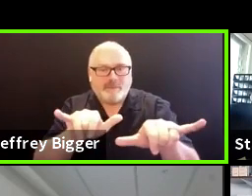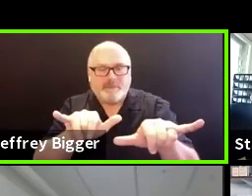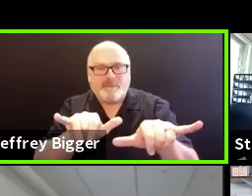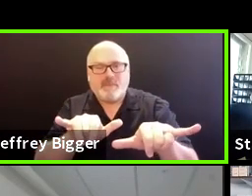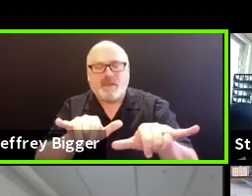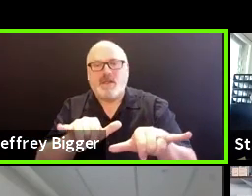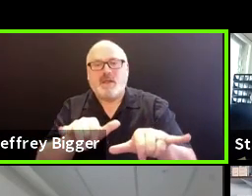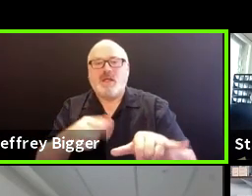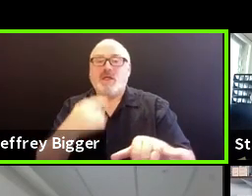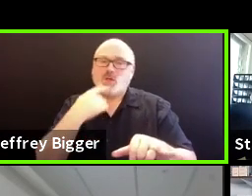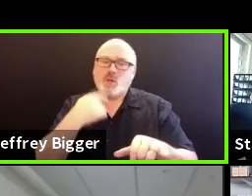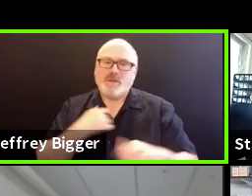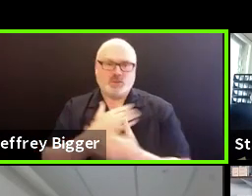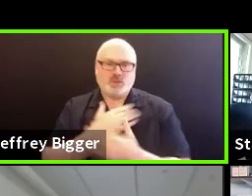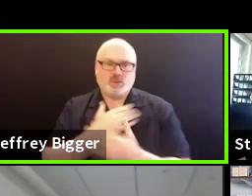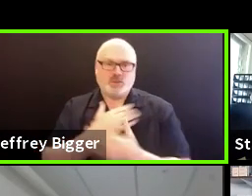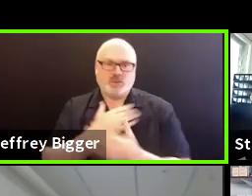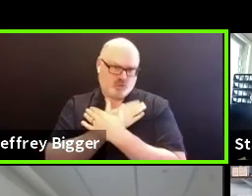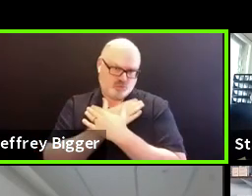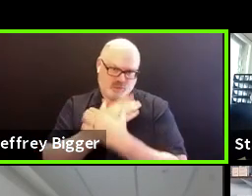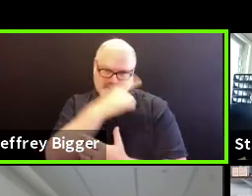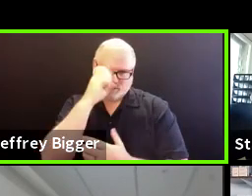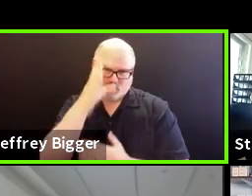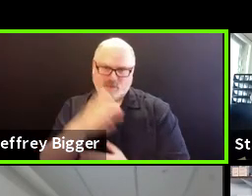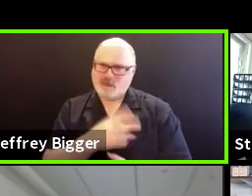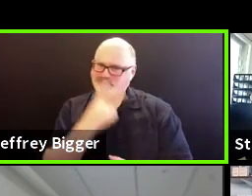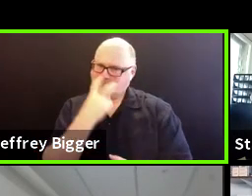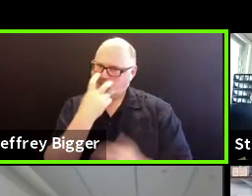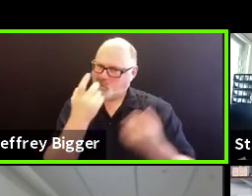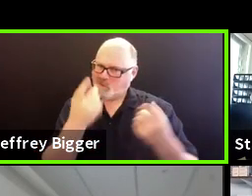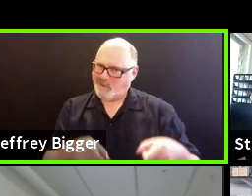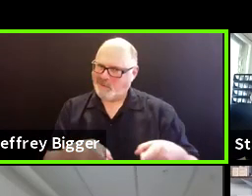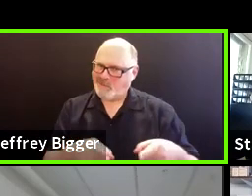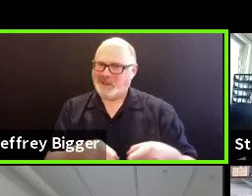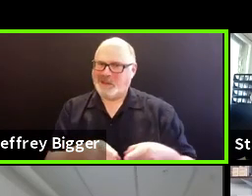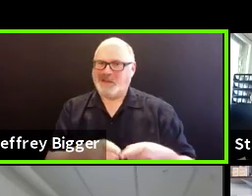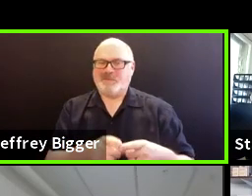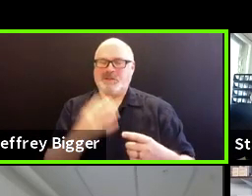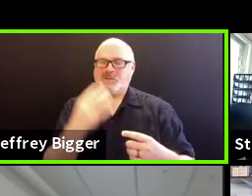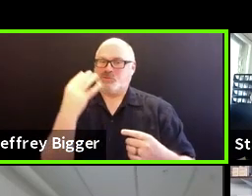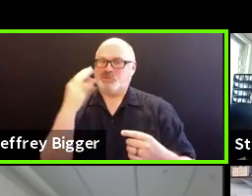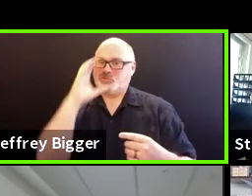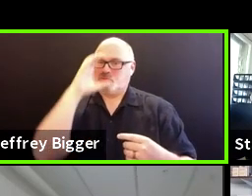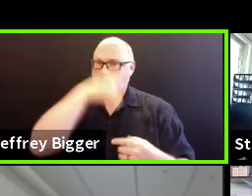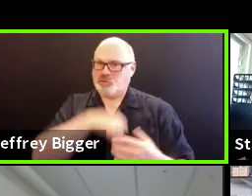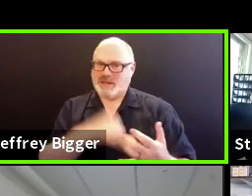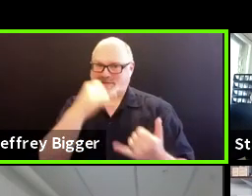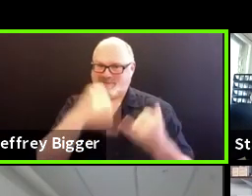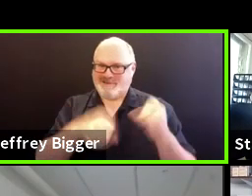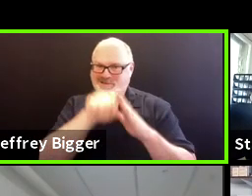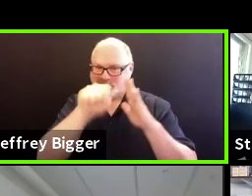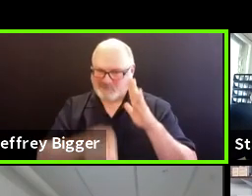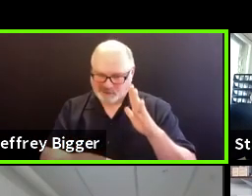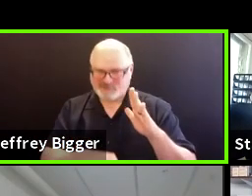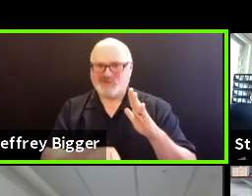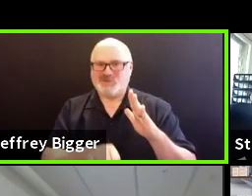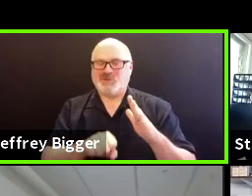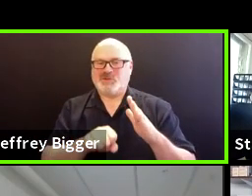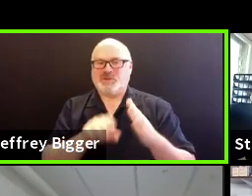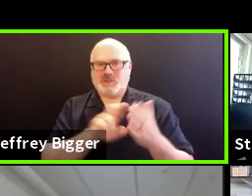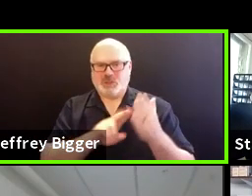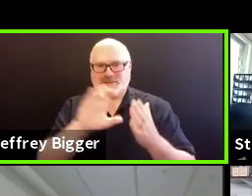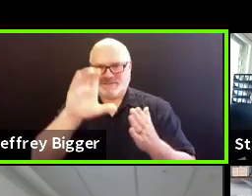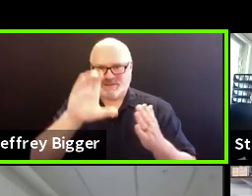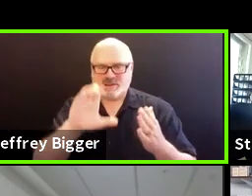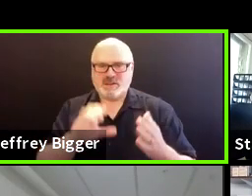it easy this summer, although I doubt that, after an unusual and chaotic final semester as an undergraduate. And I understand lots of